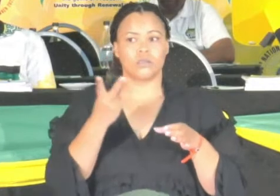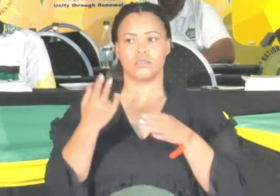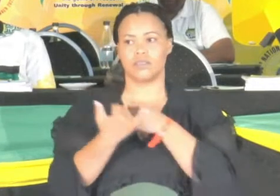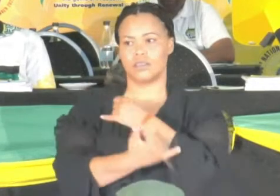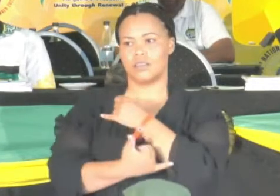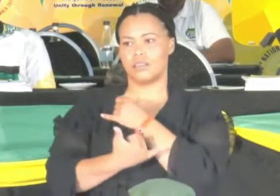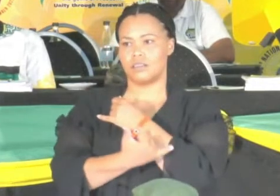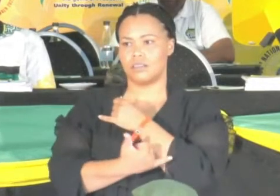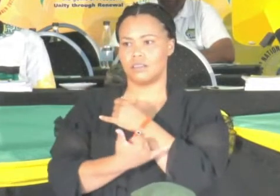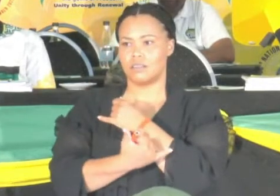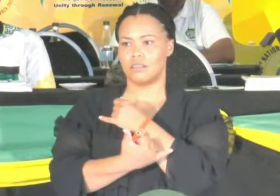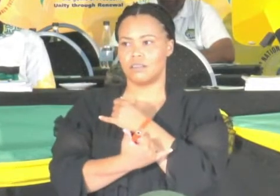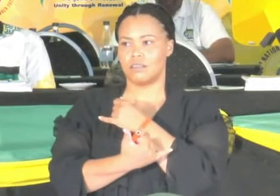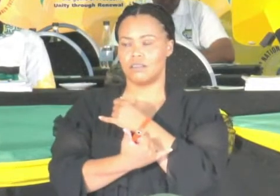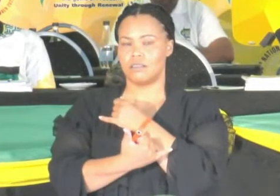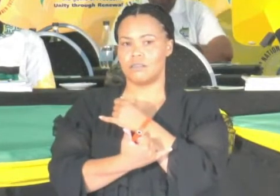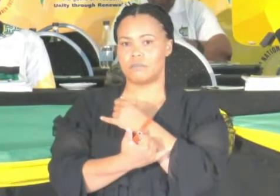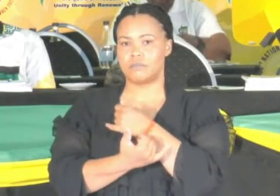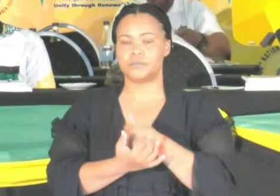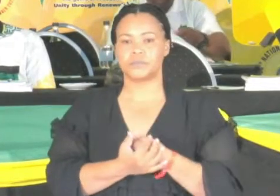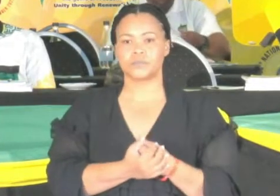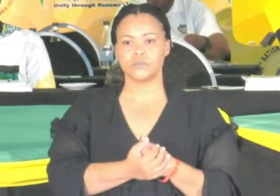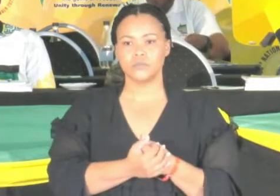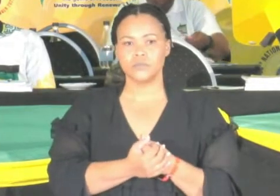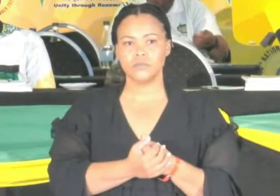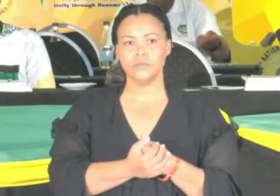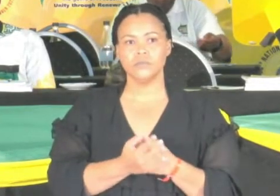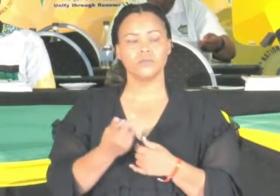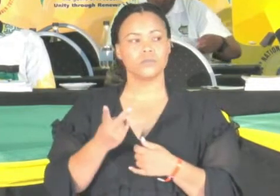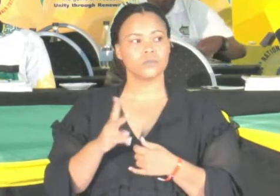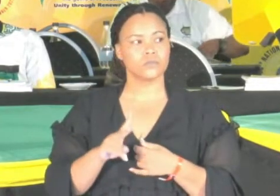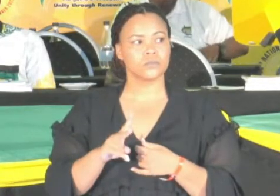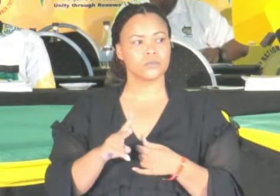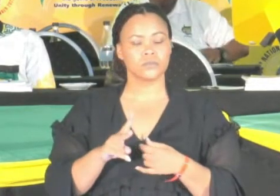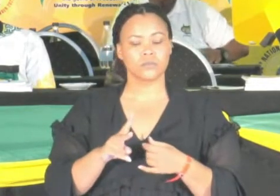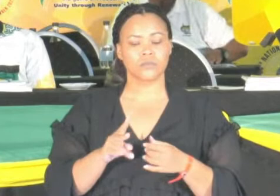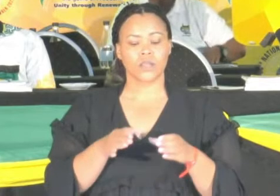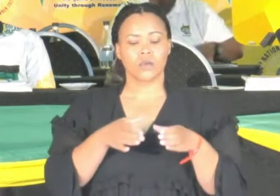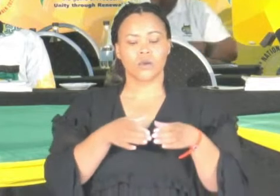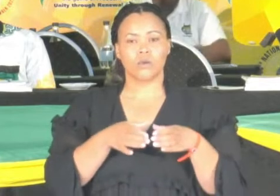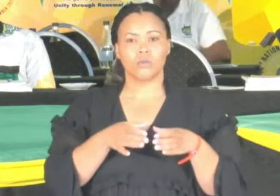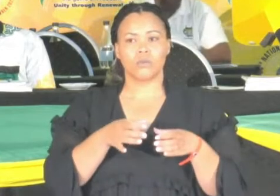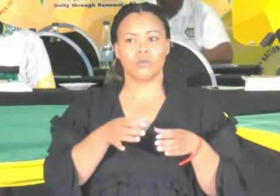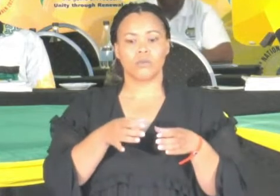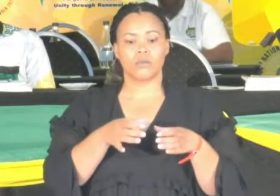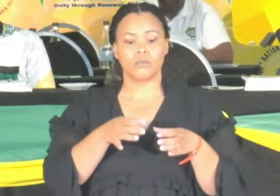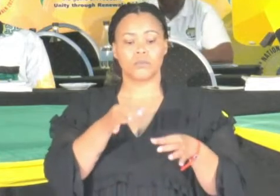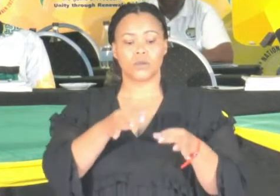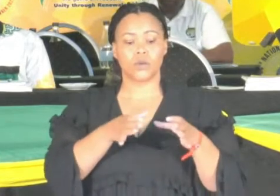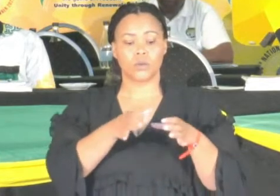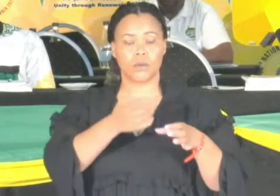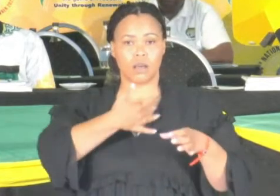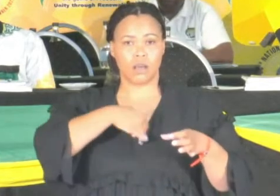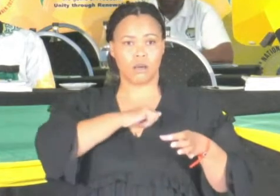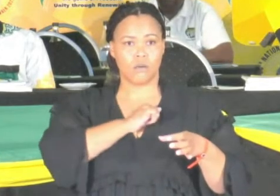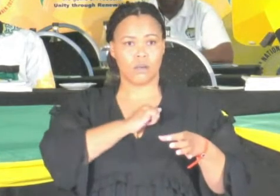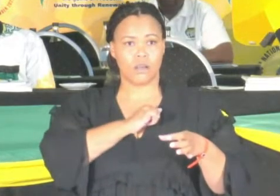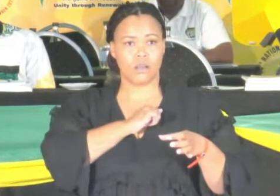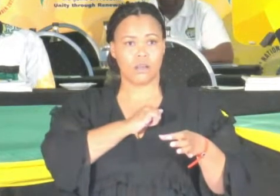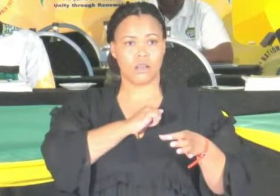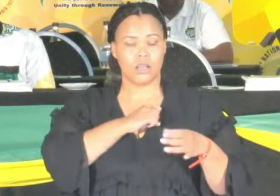In many ways, they will determine whether our movement is able to overcome the